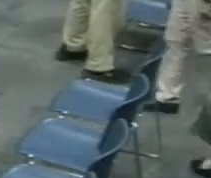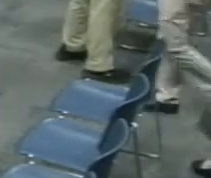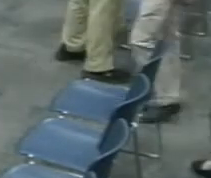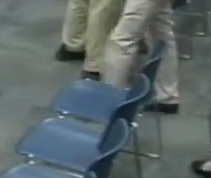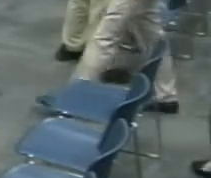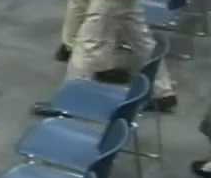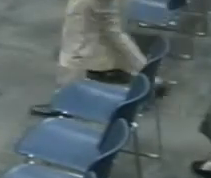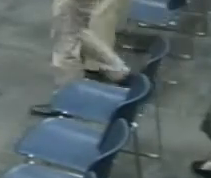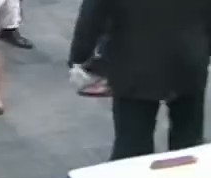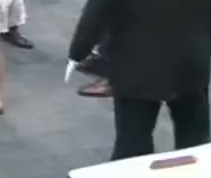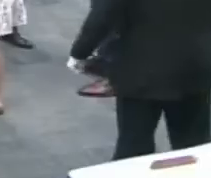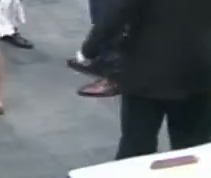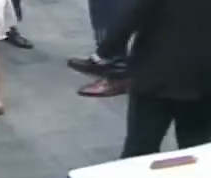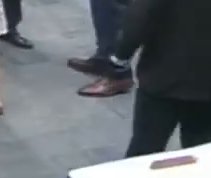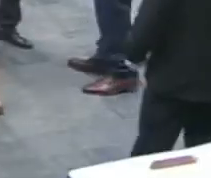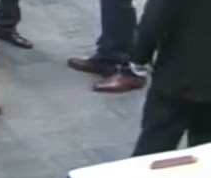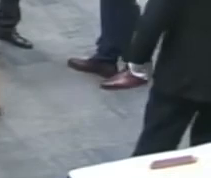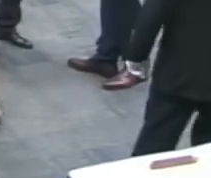Here.